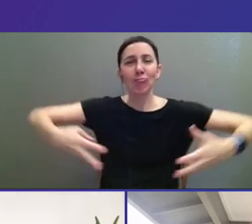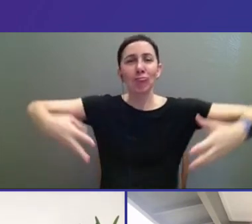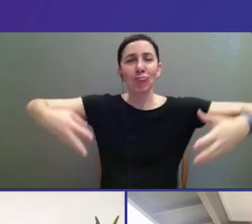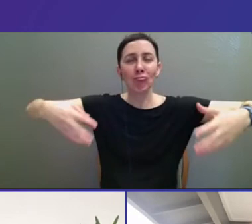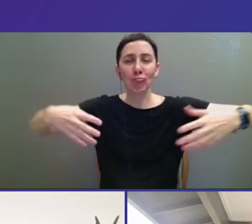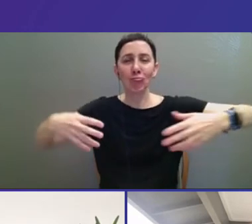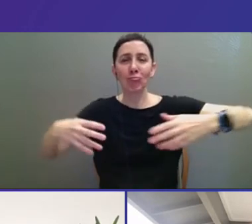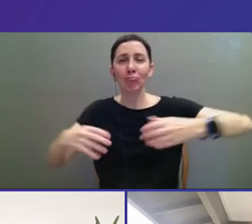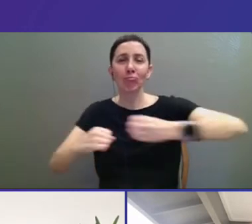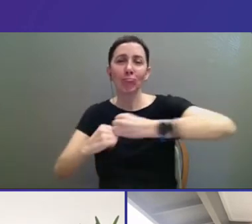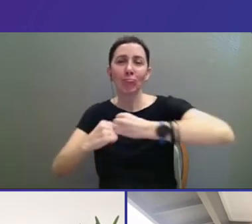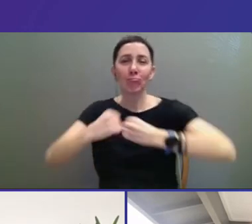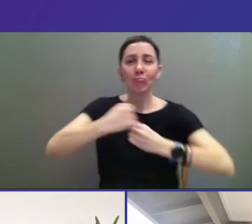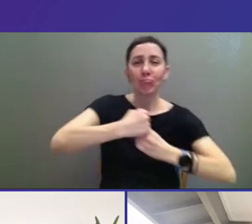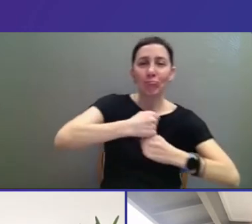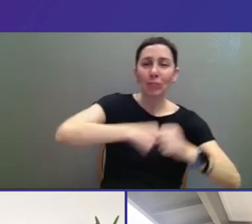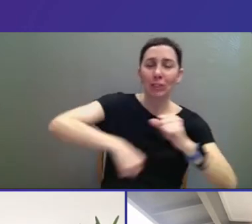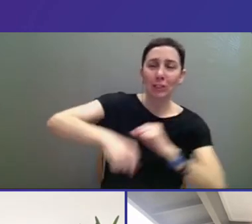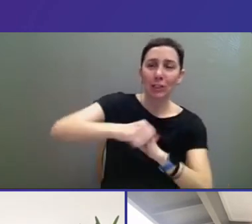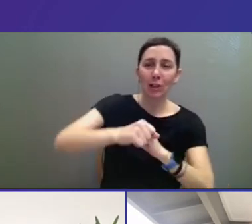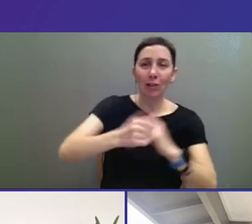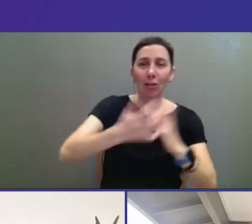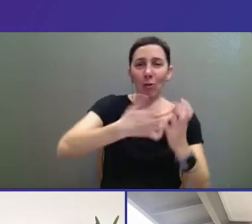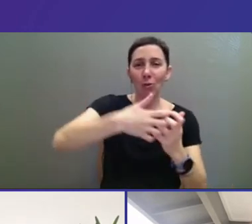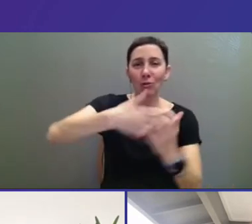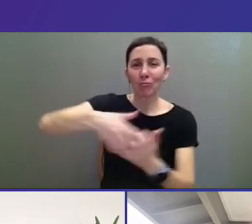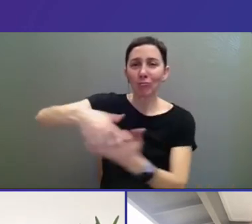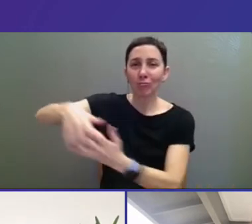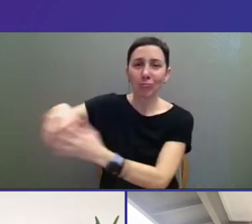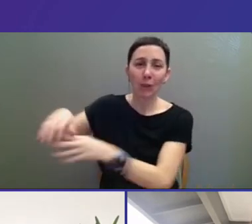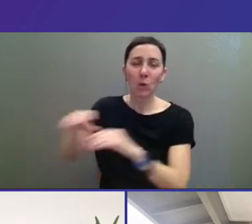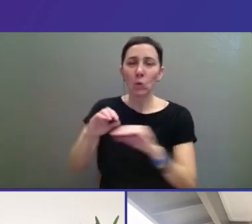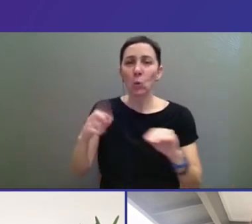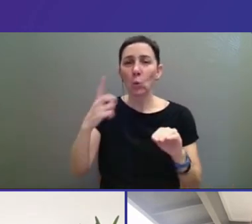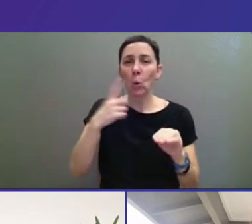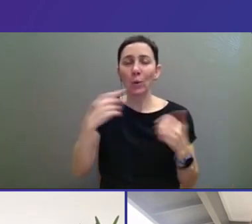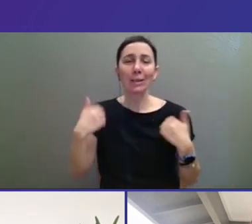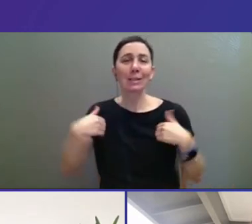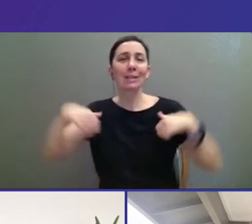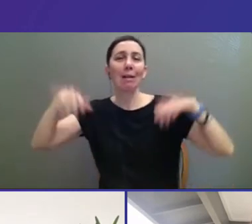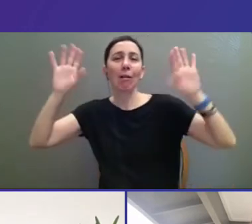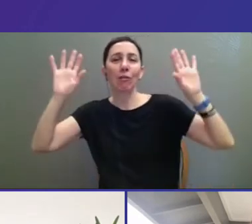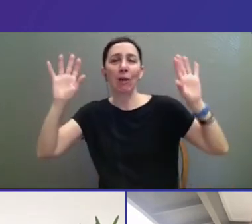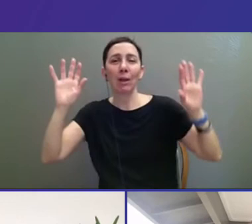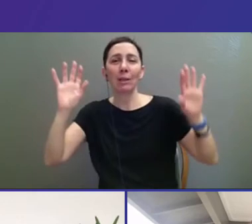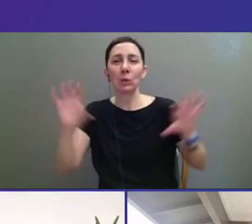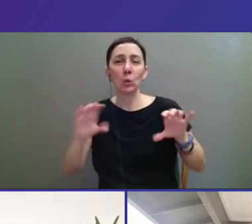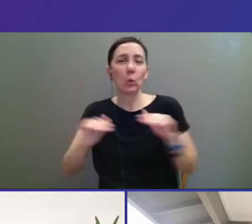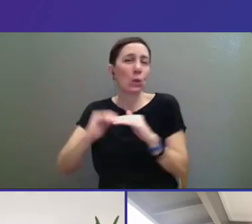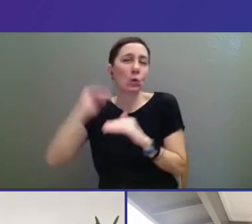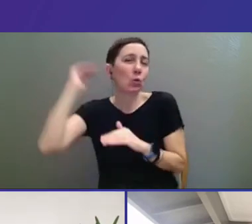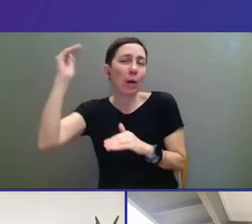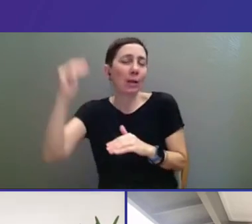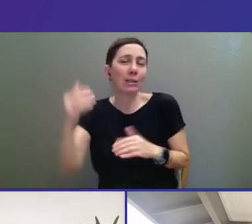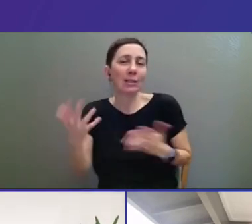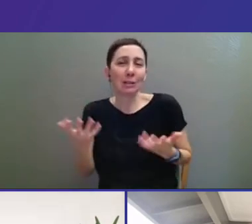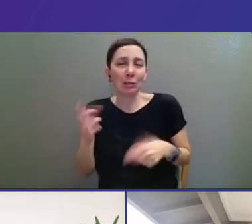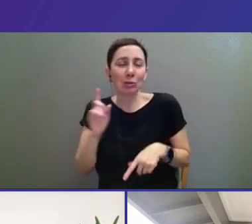weight and all working together so that no one is sacrificed to the problem as we work